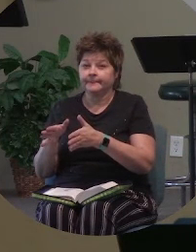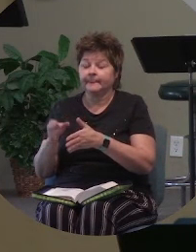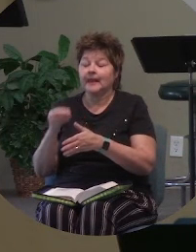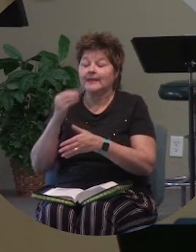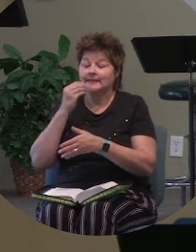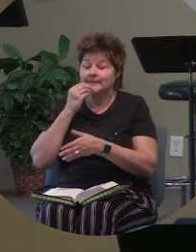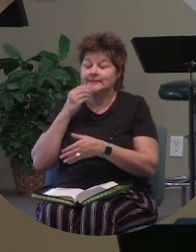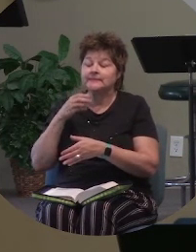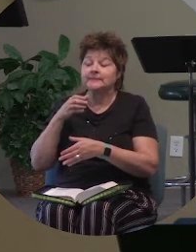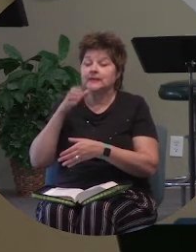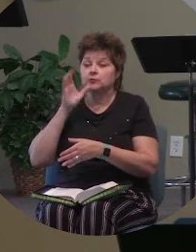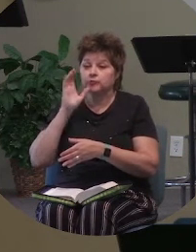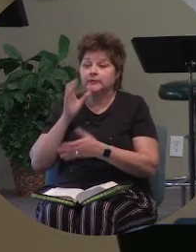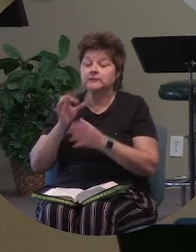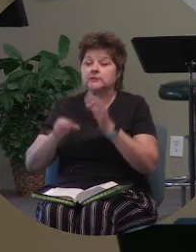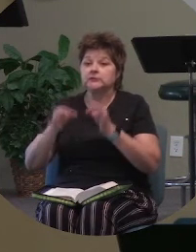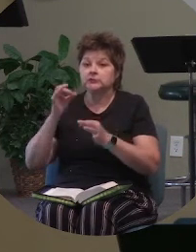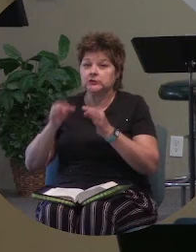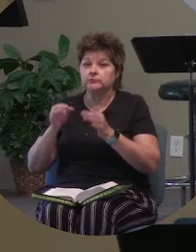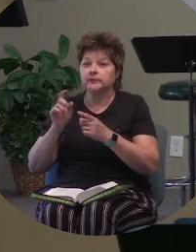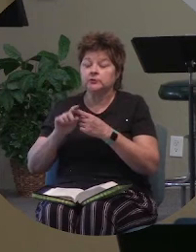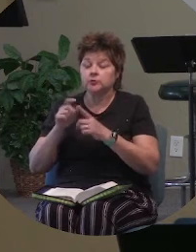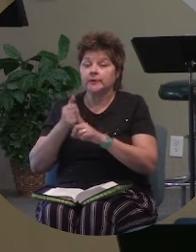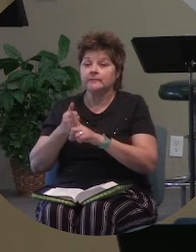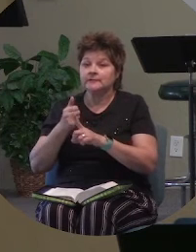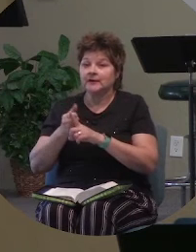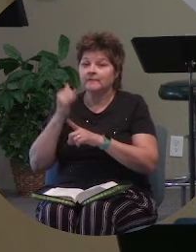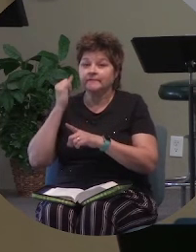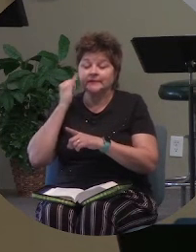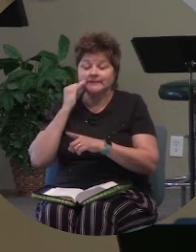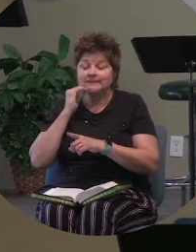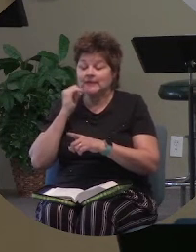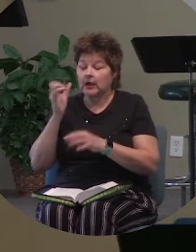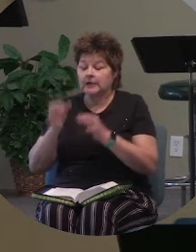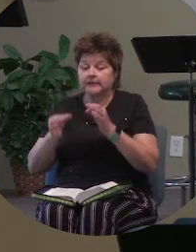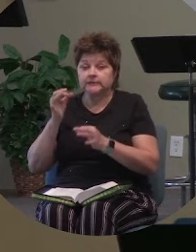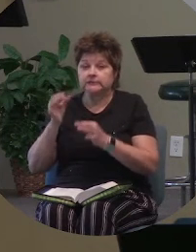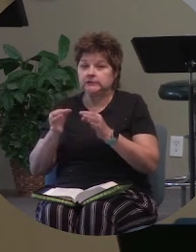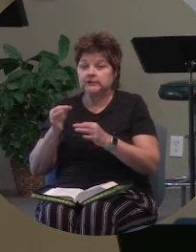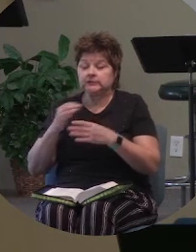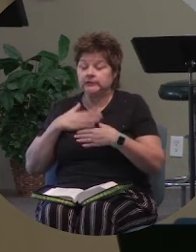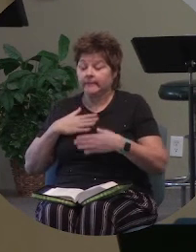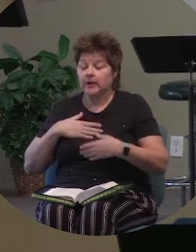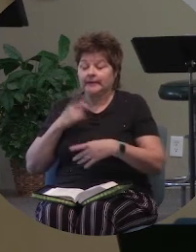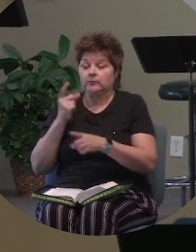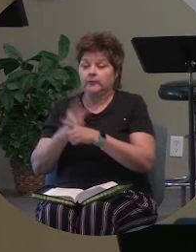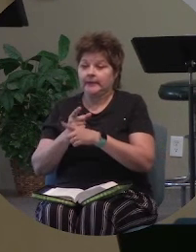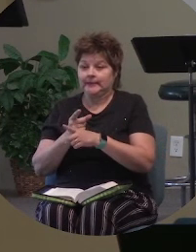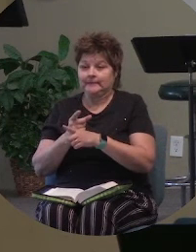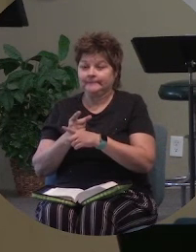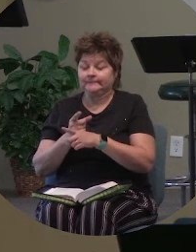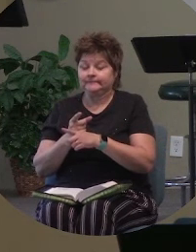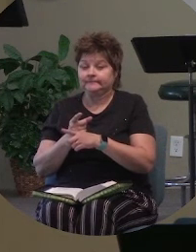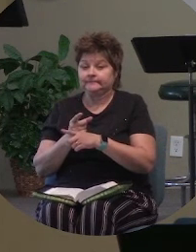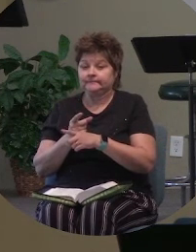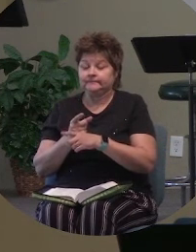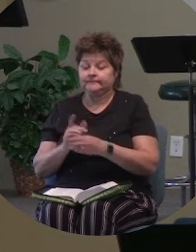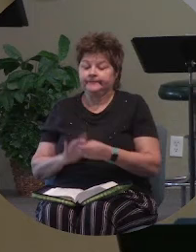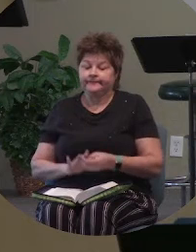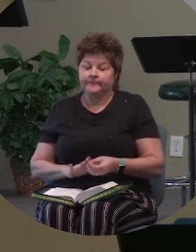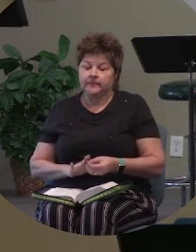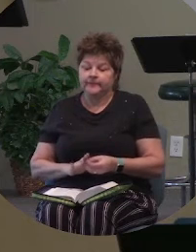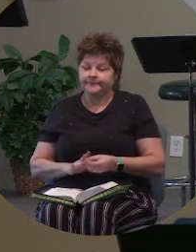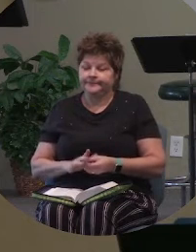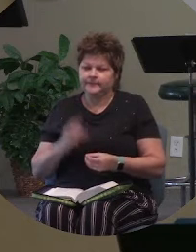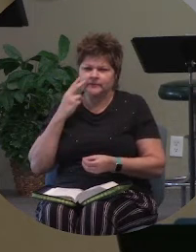eats and drinks judgment to himself if he does not judge the body rightly. Do you see